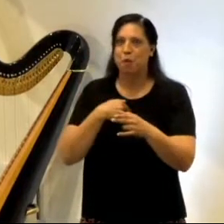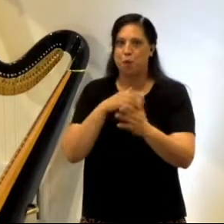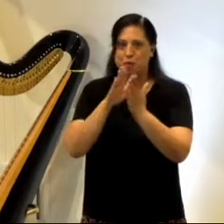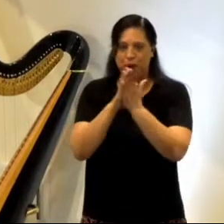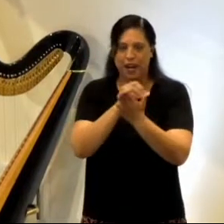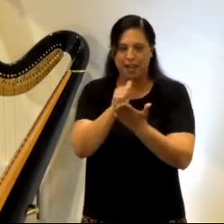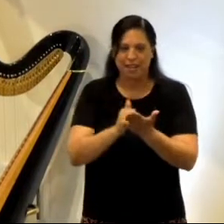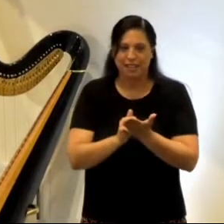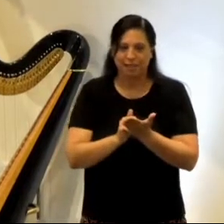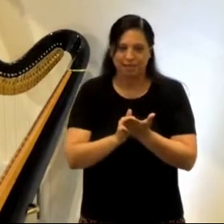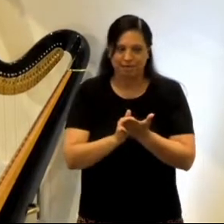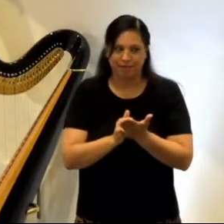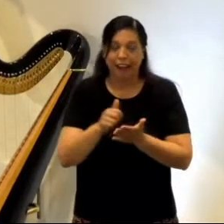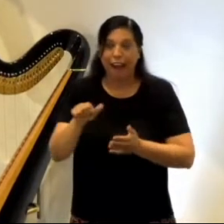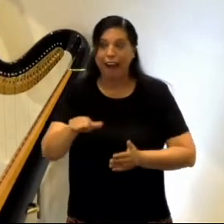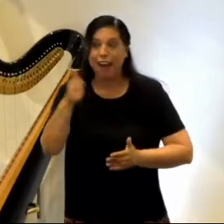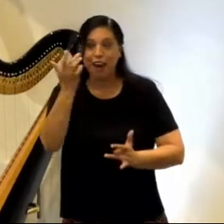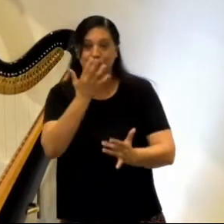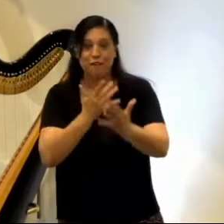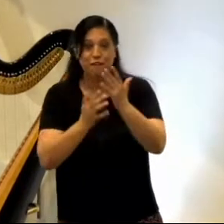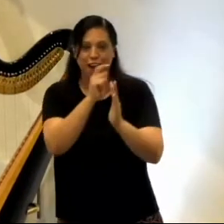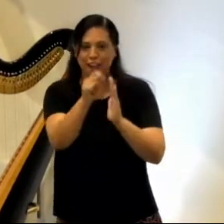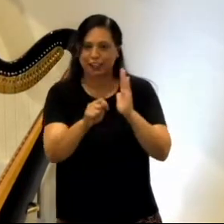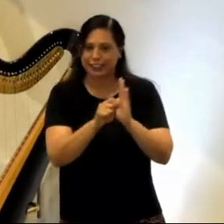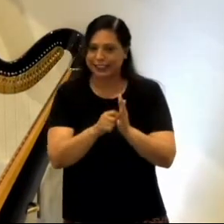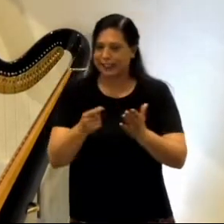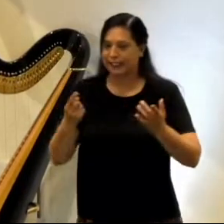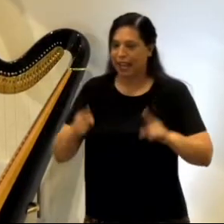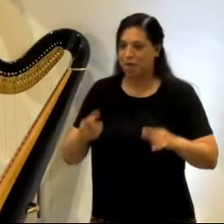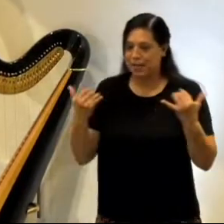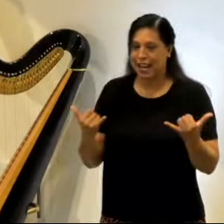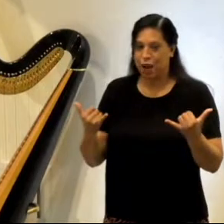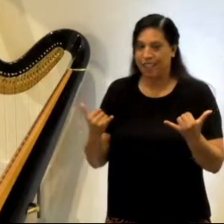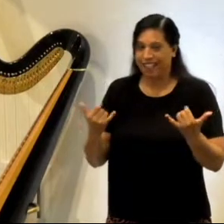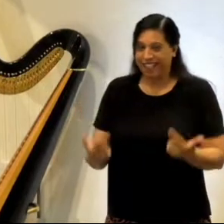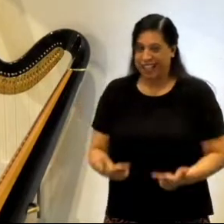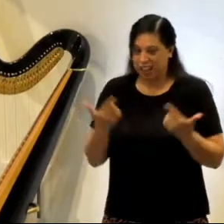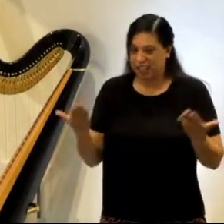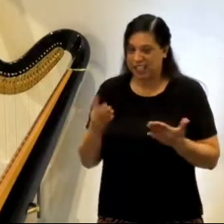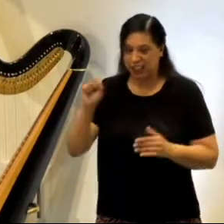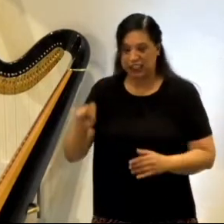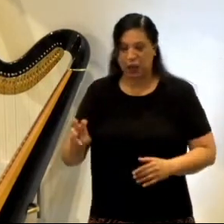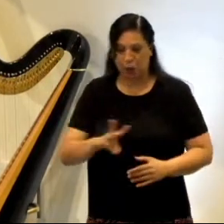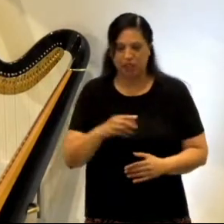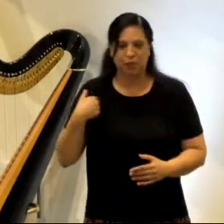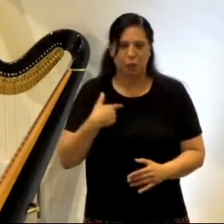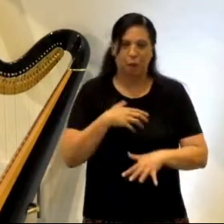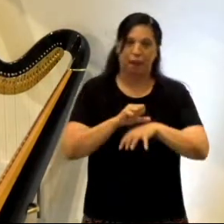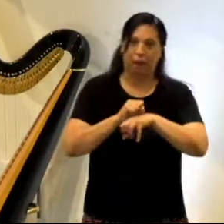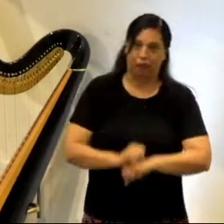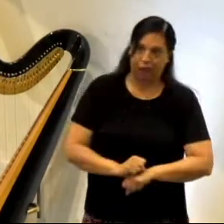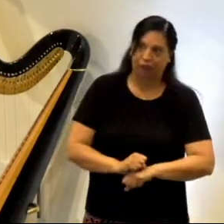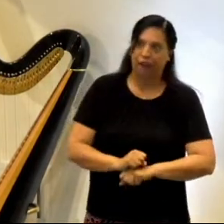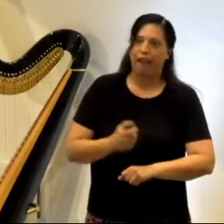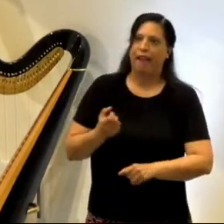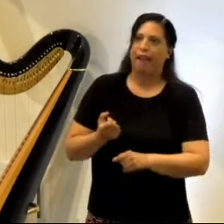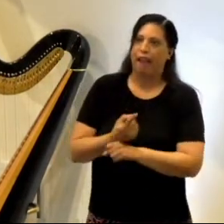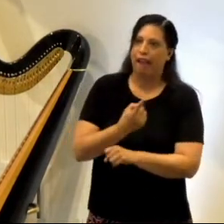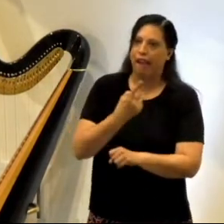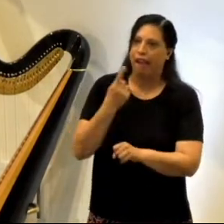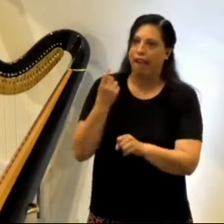Another fire season is upon us. Living here in the Southwest, we get used to that every year, don't we? Seems every